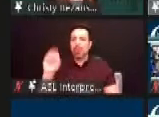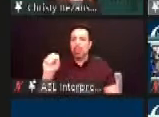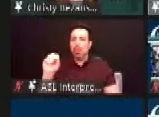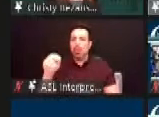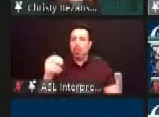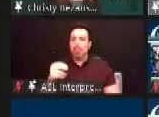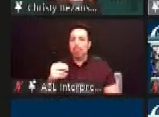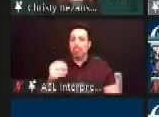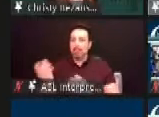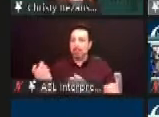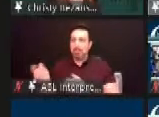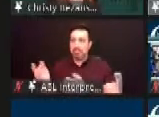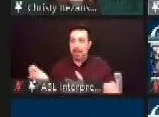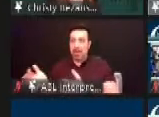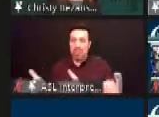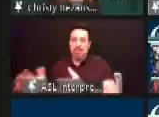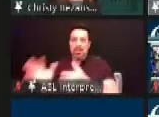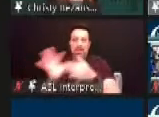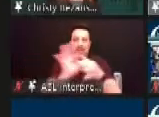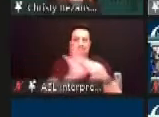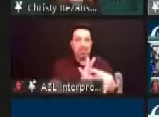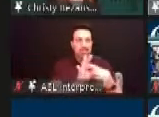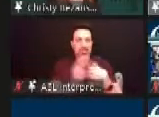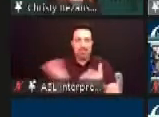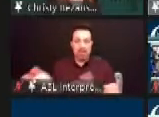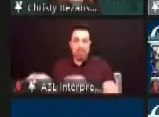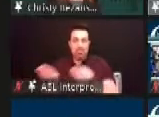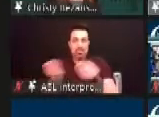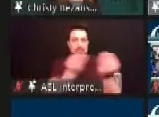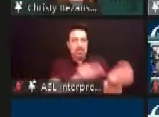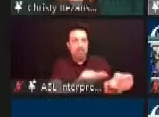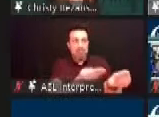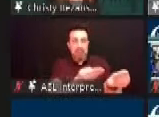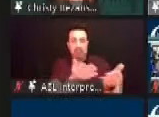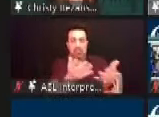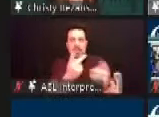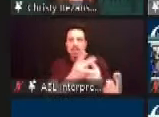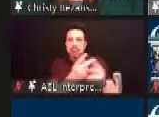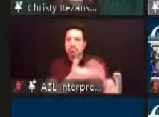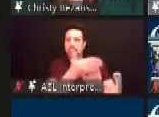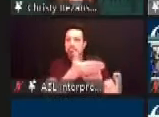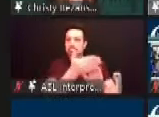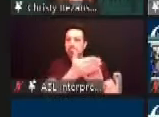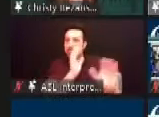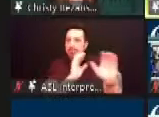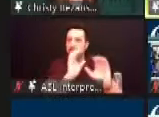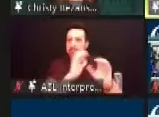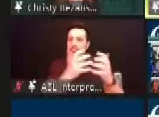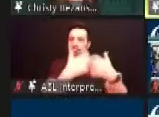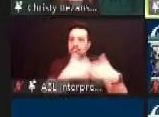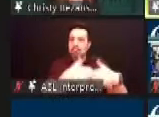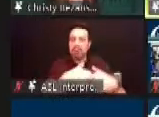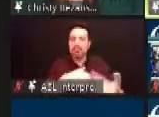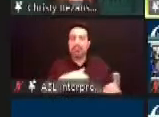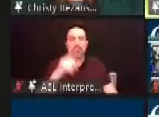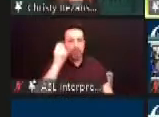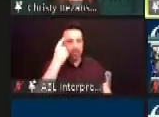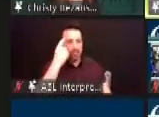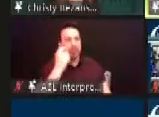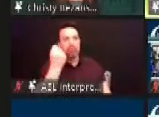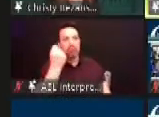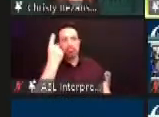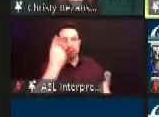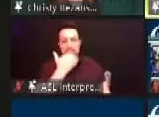the facility and the service providers in the community. Got it. Thank you.